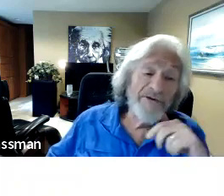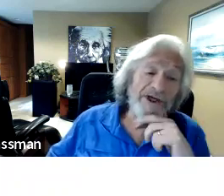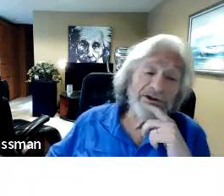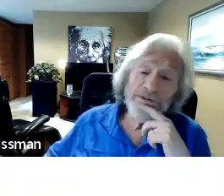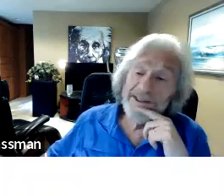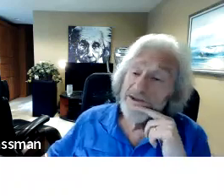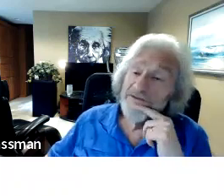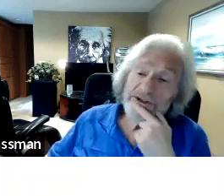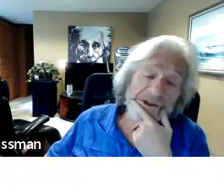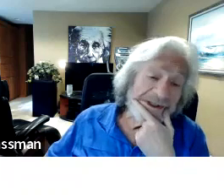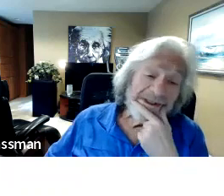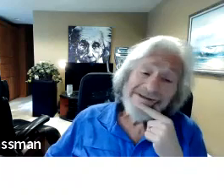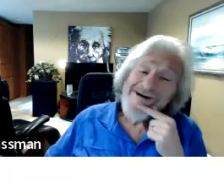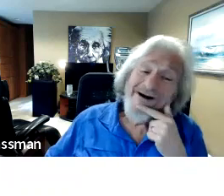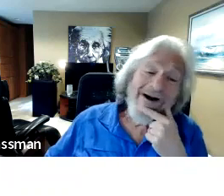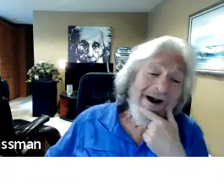Advanced healthcare directives